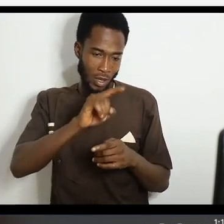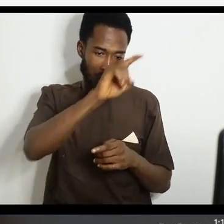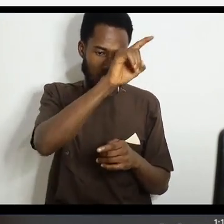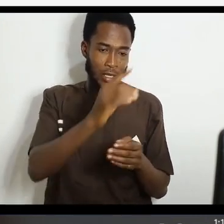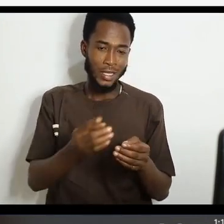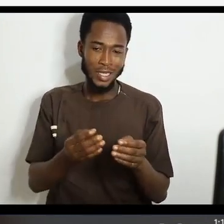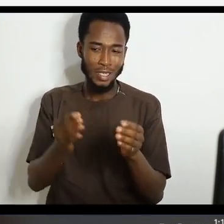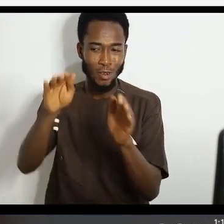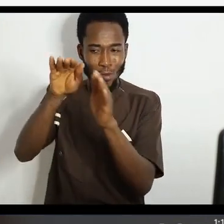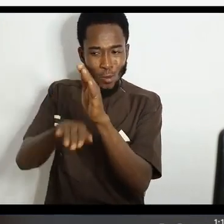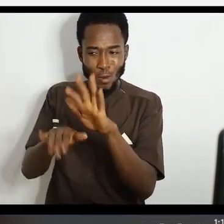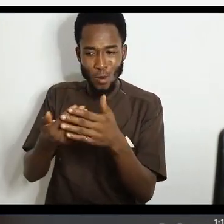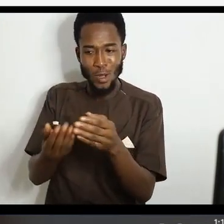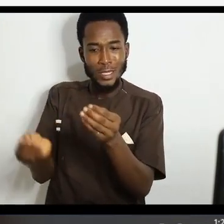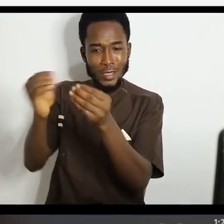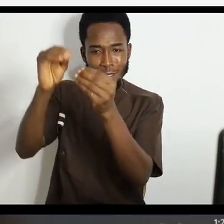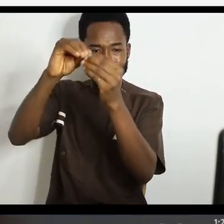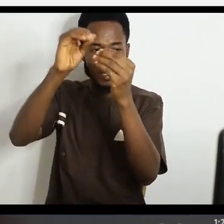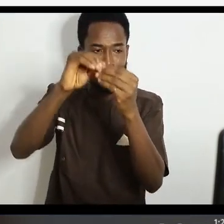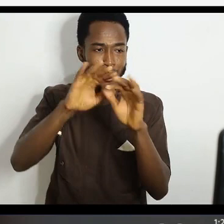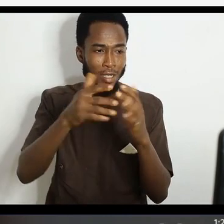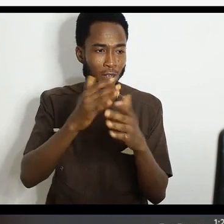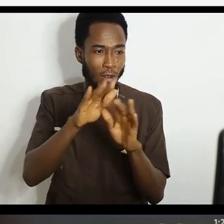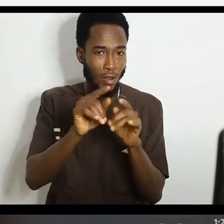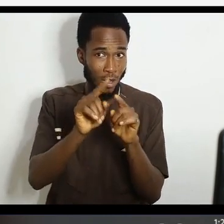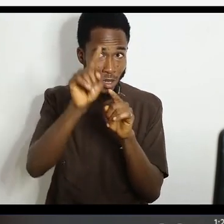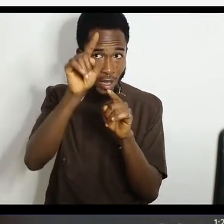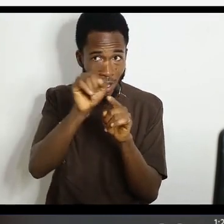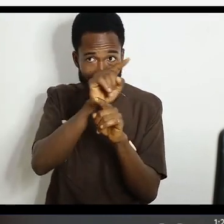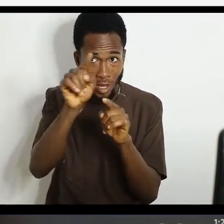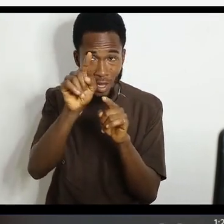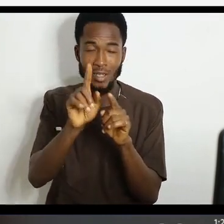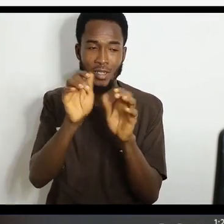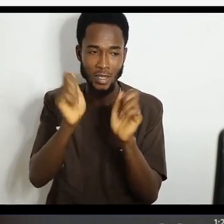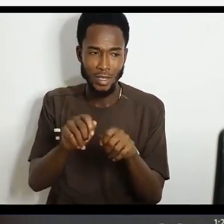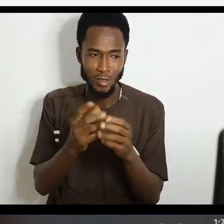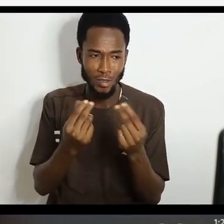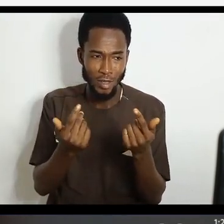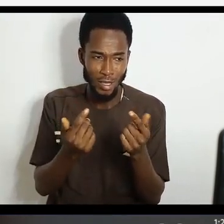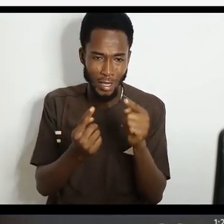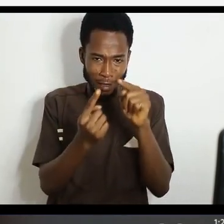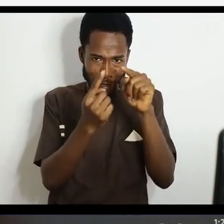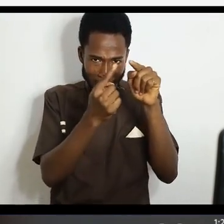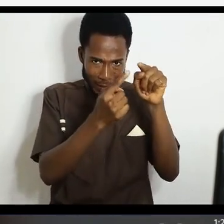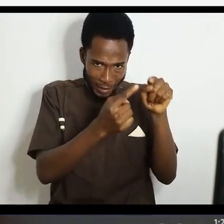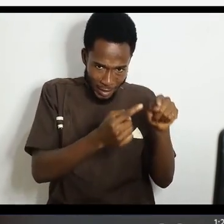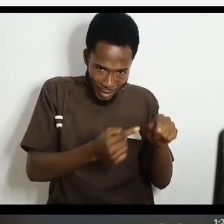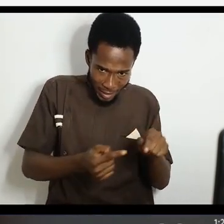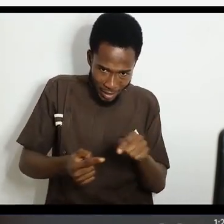of your picture. And this arrow here, this circle here, you can use it to